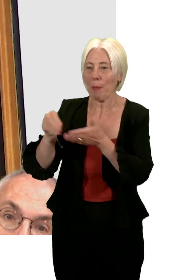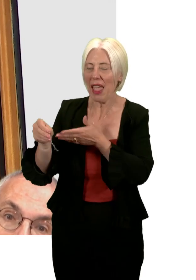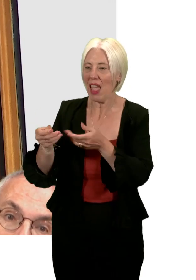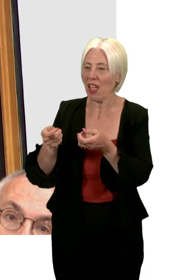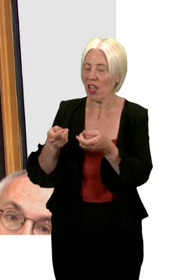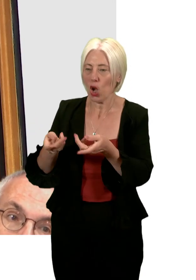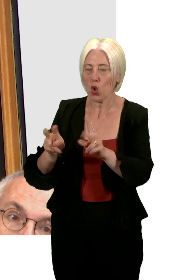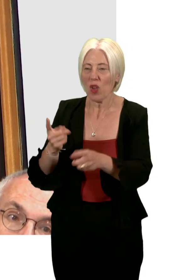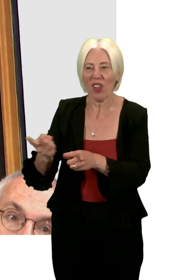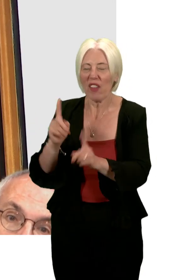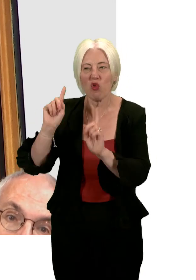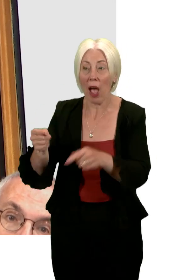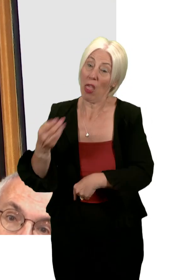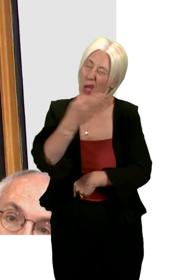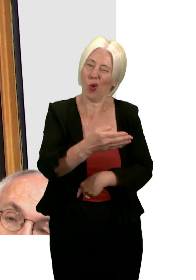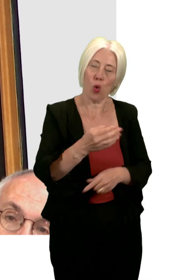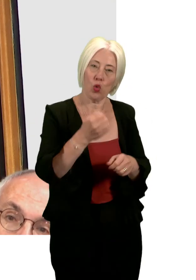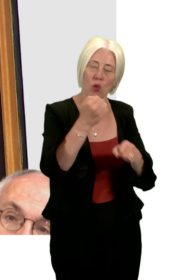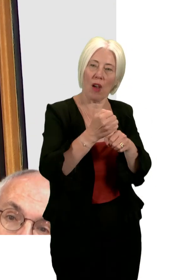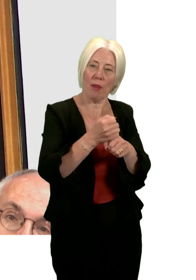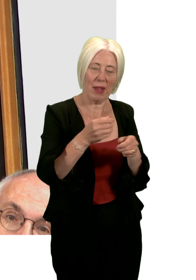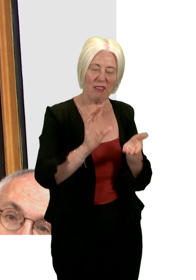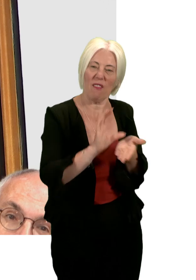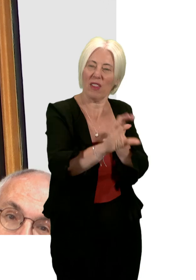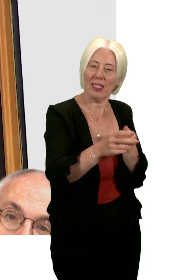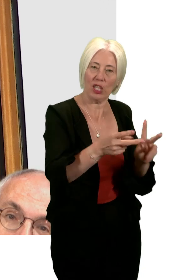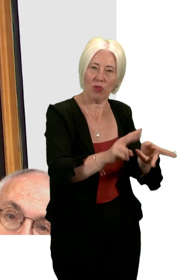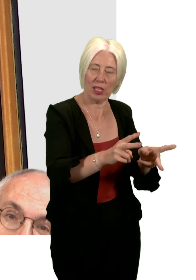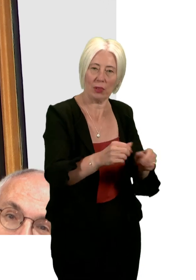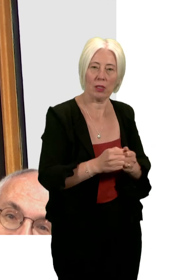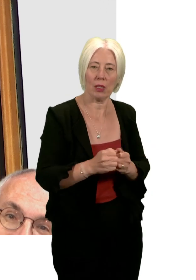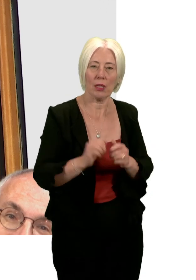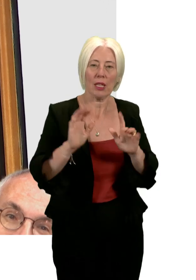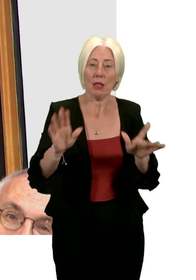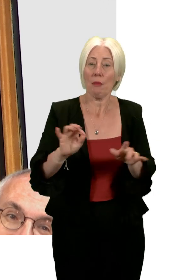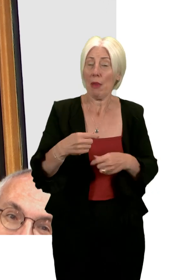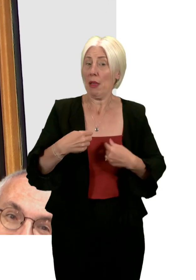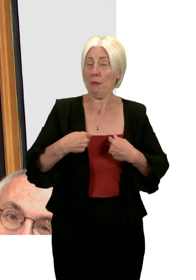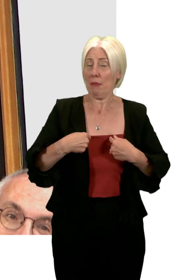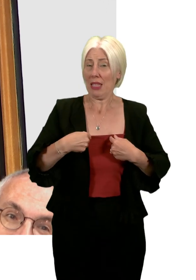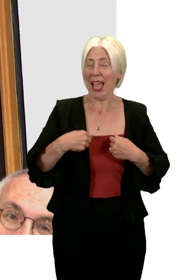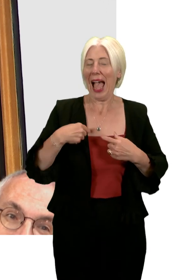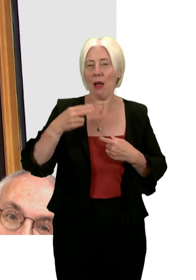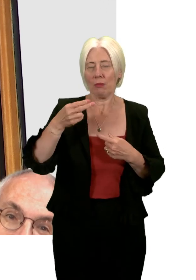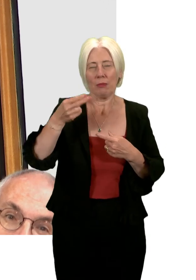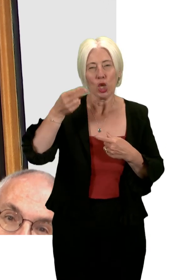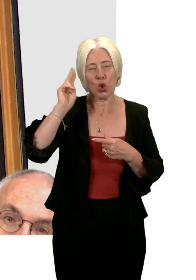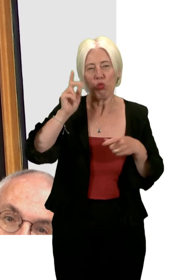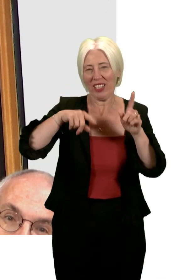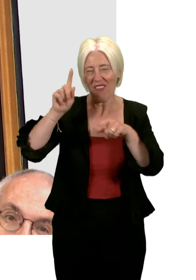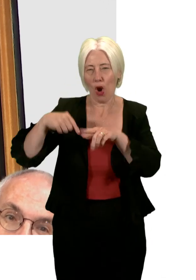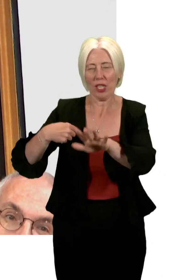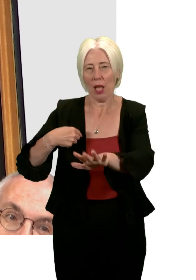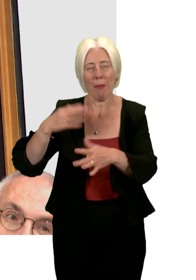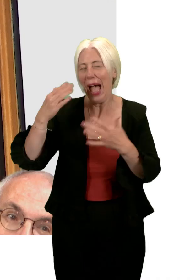products. My other one is I'm possibly an arch enemy of yours because I do not enjoy food, possibly a neurodiverse thing, and I'd be looking